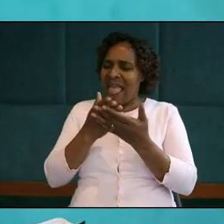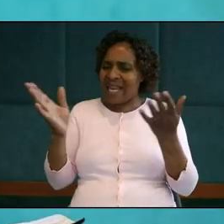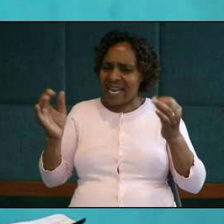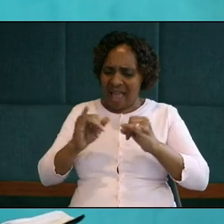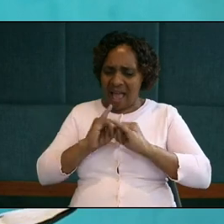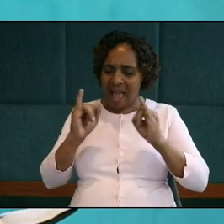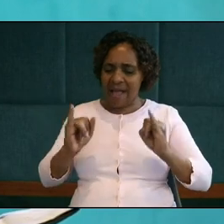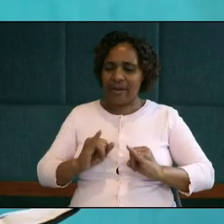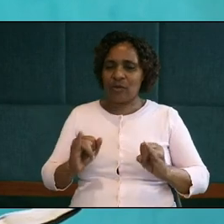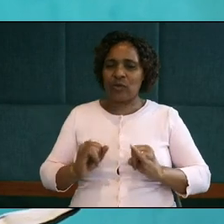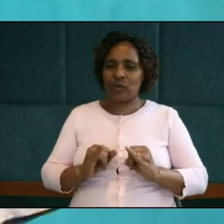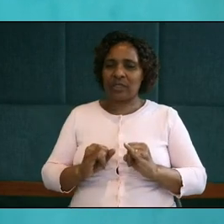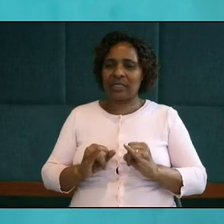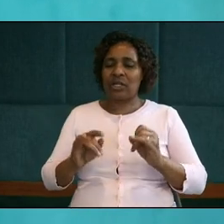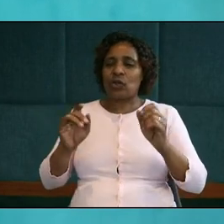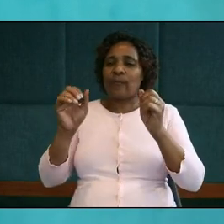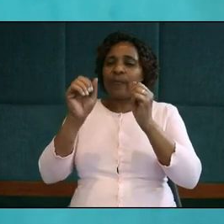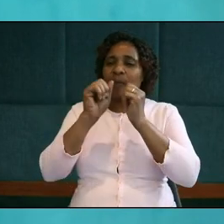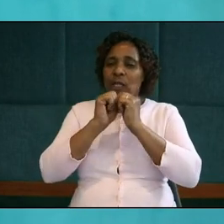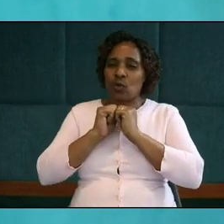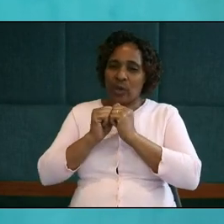and